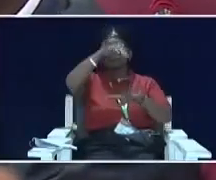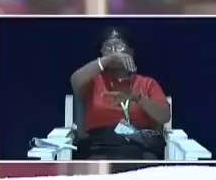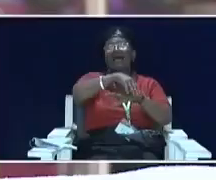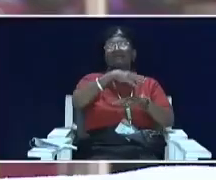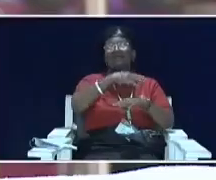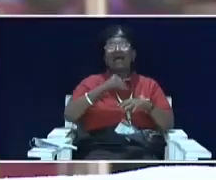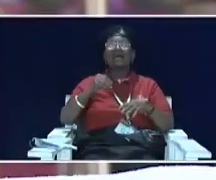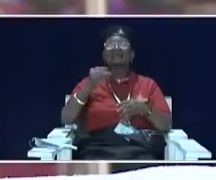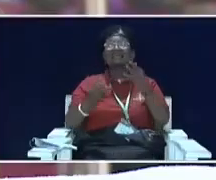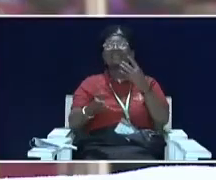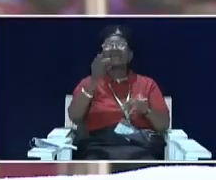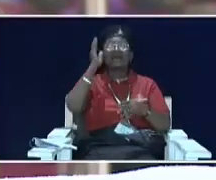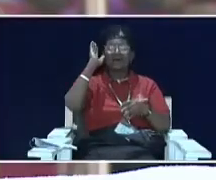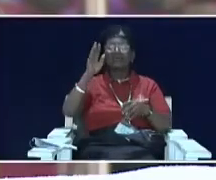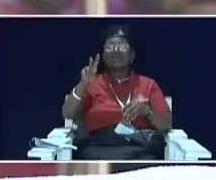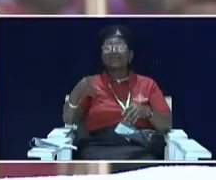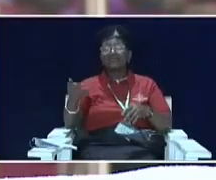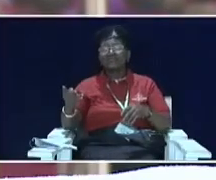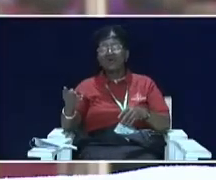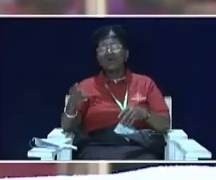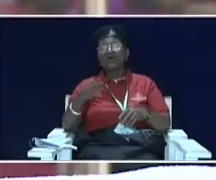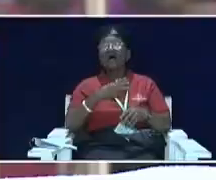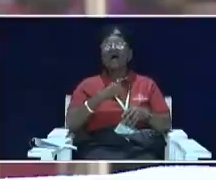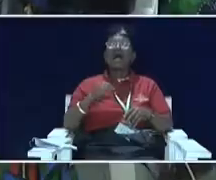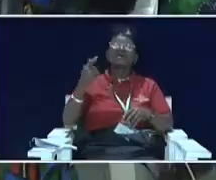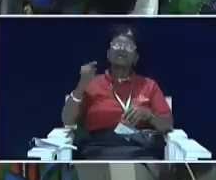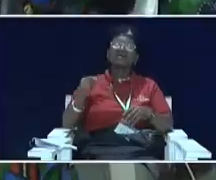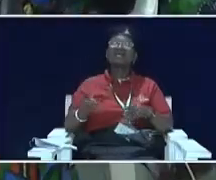The fire will fall for those who said amen.